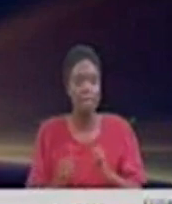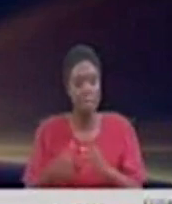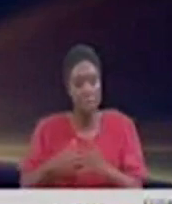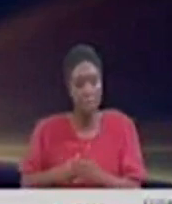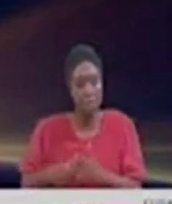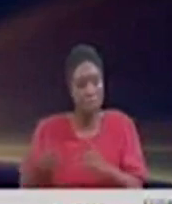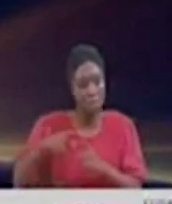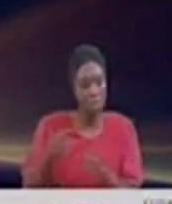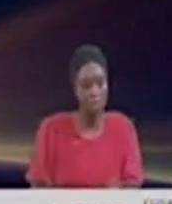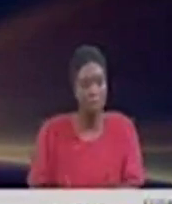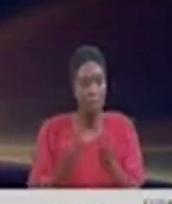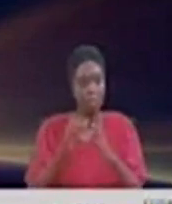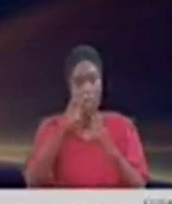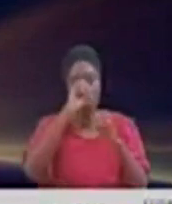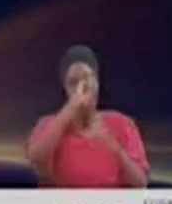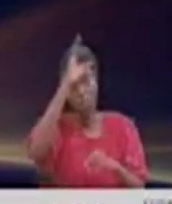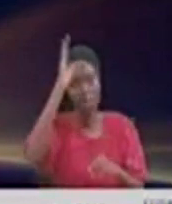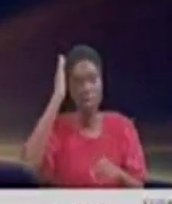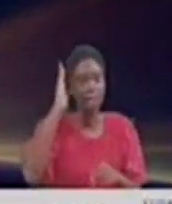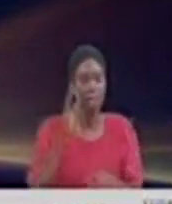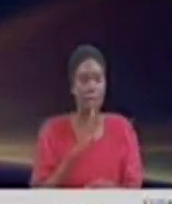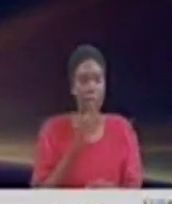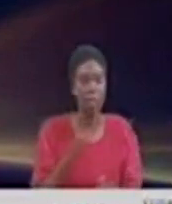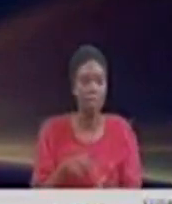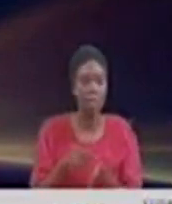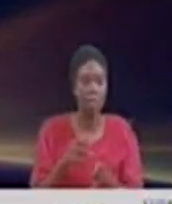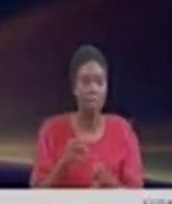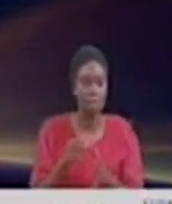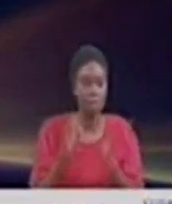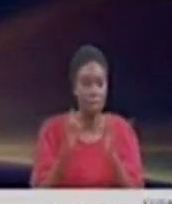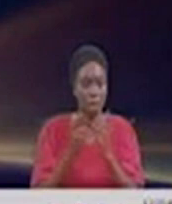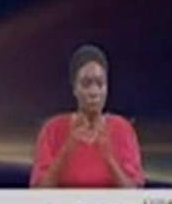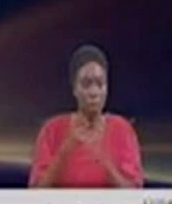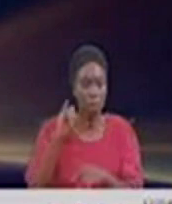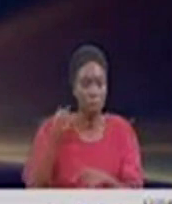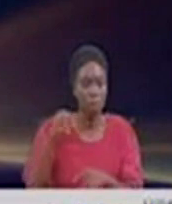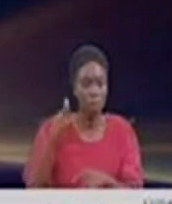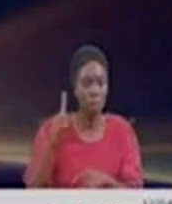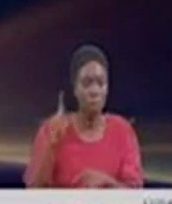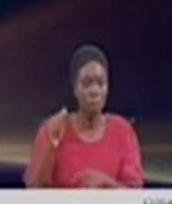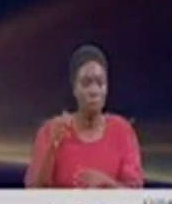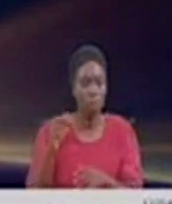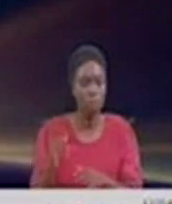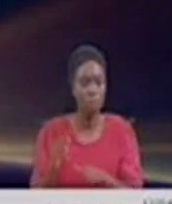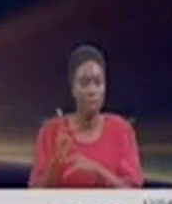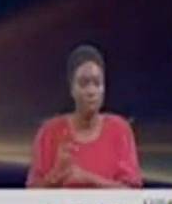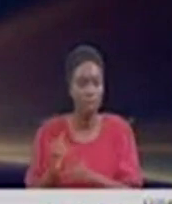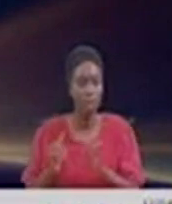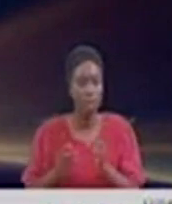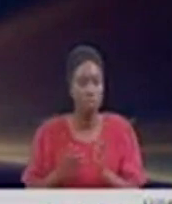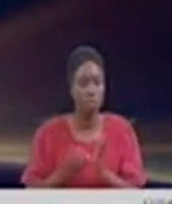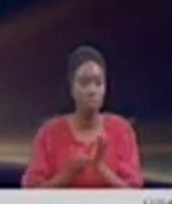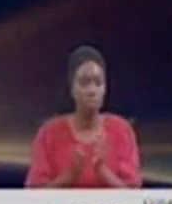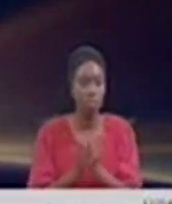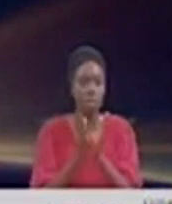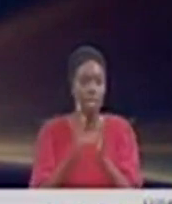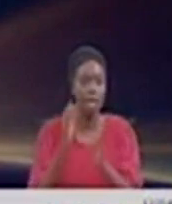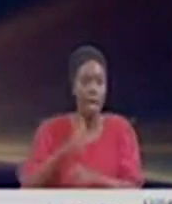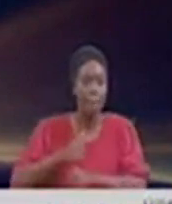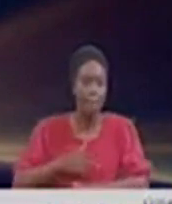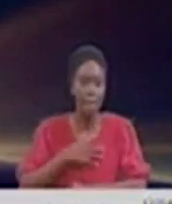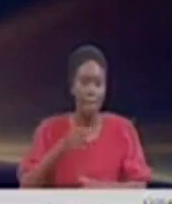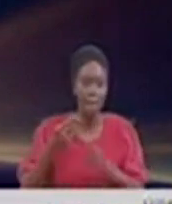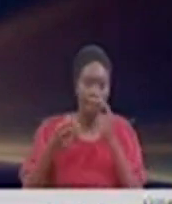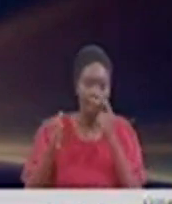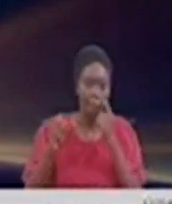toward the rising of the sun shall they of the standard of the camp of Judah pitch throughout their armies. And Nashon the son of